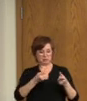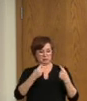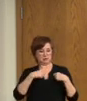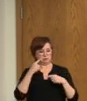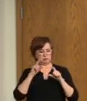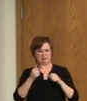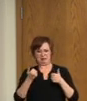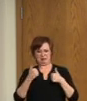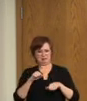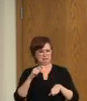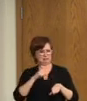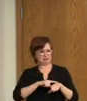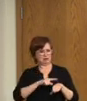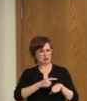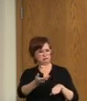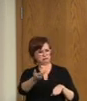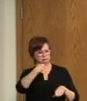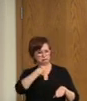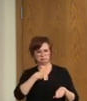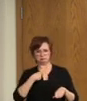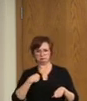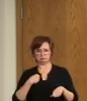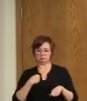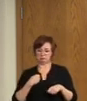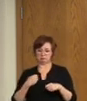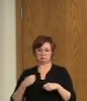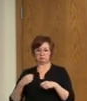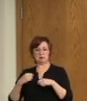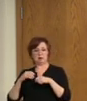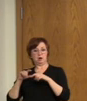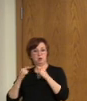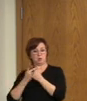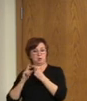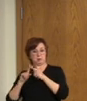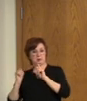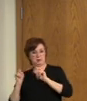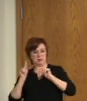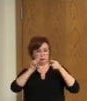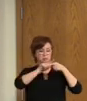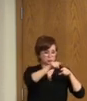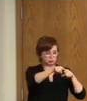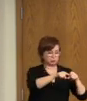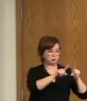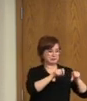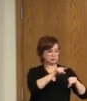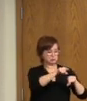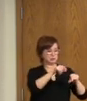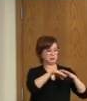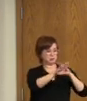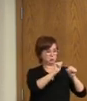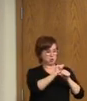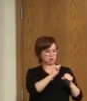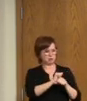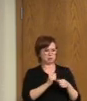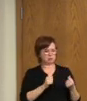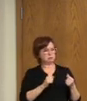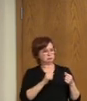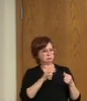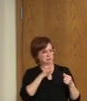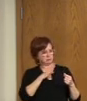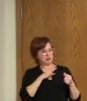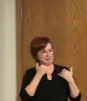for testing at any time, whether we have point-of-care testing available. But that's the other component of it is moving forward with supporting